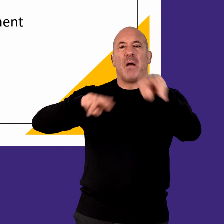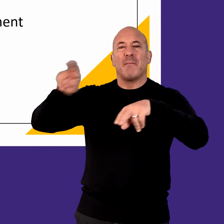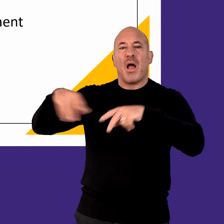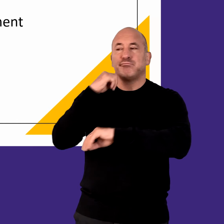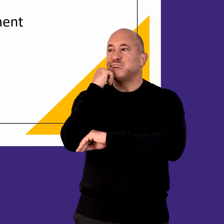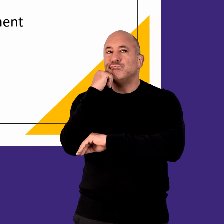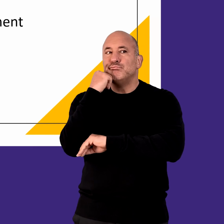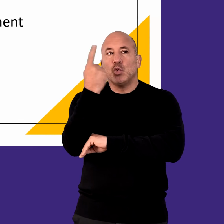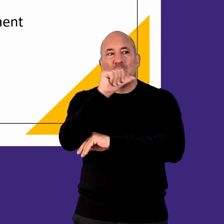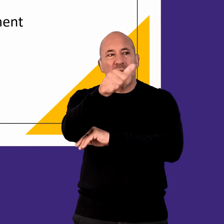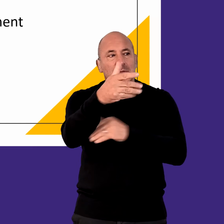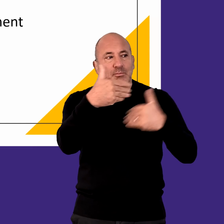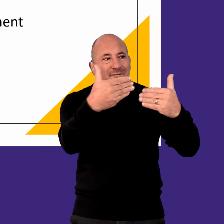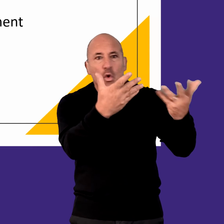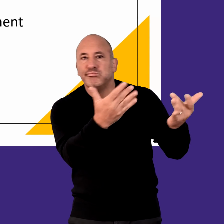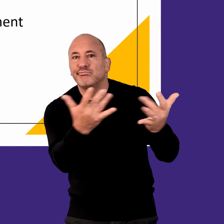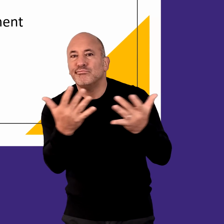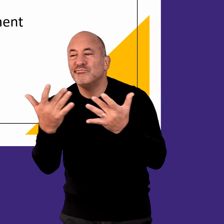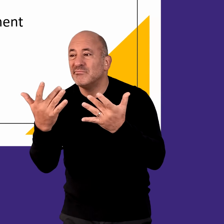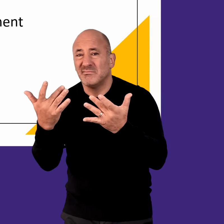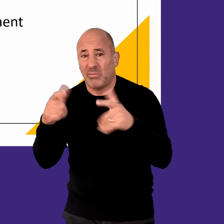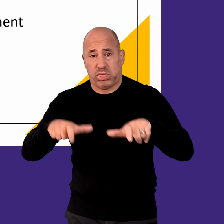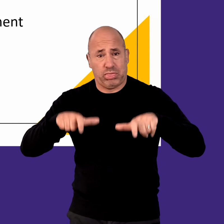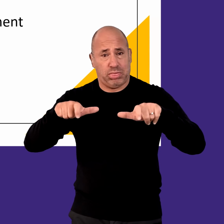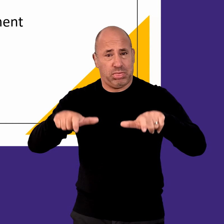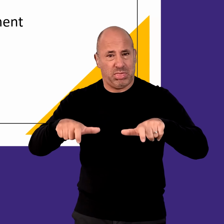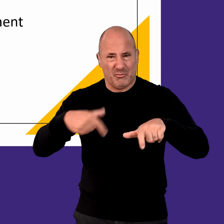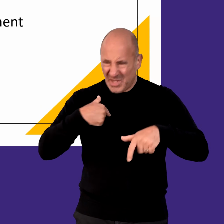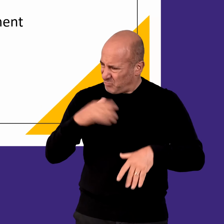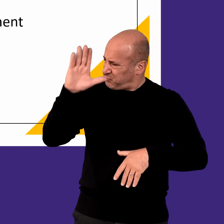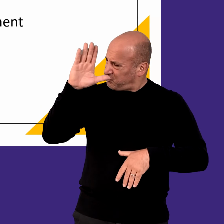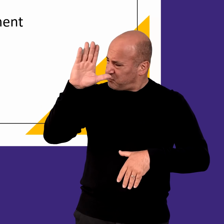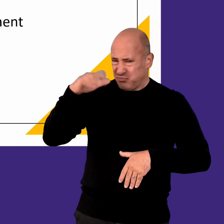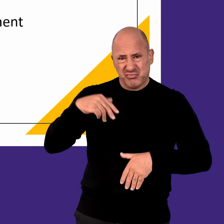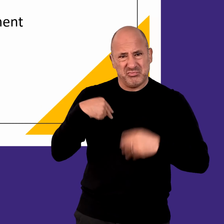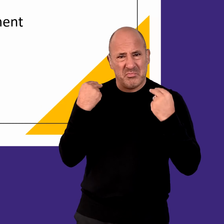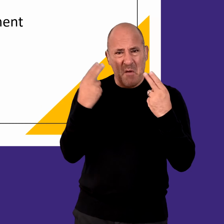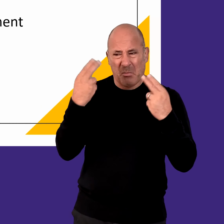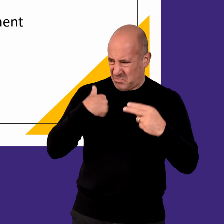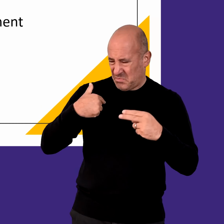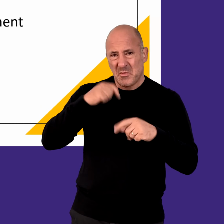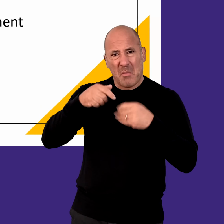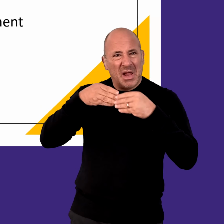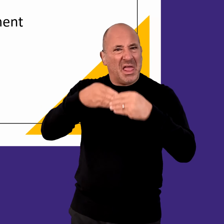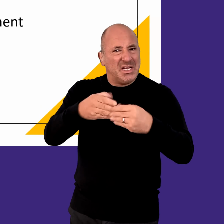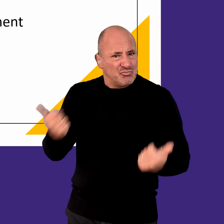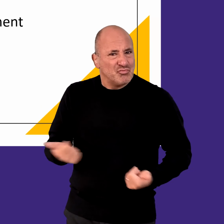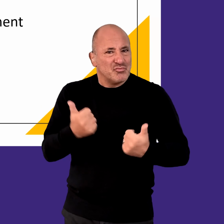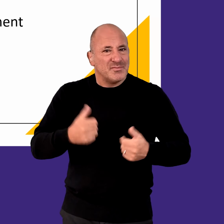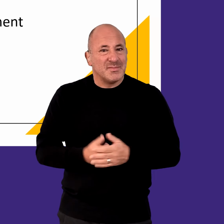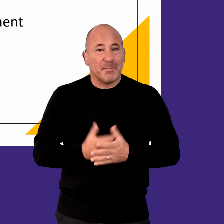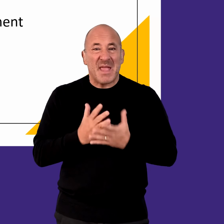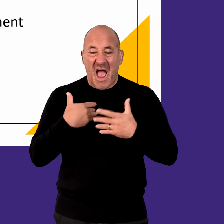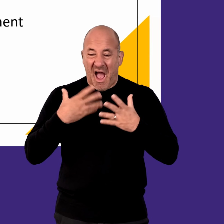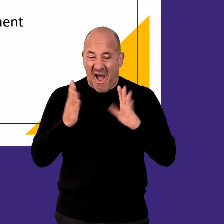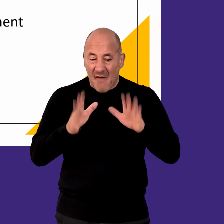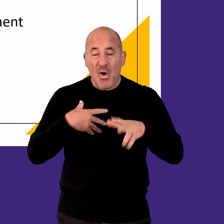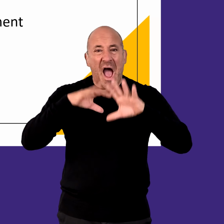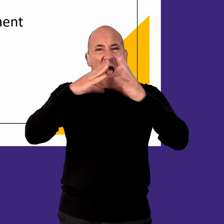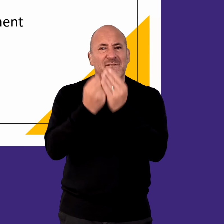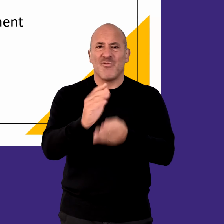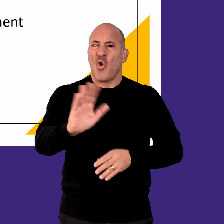if everyone goes back to their desk and waits for someone else to take it forward, it just won't move. So we're not afraid to step up and lead it.